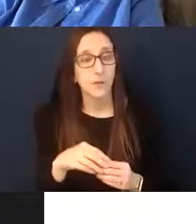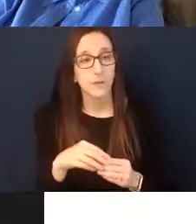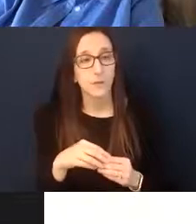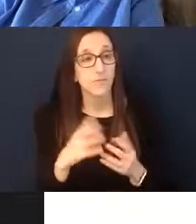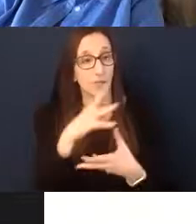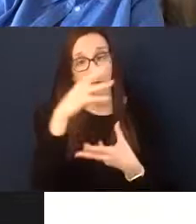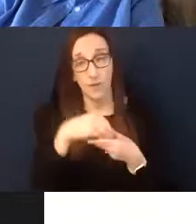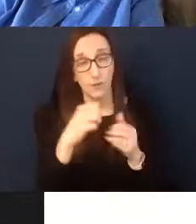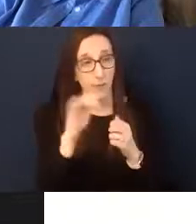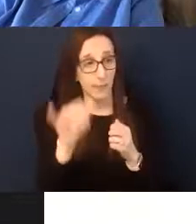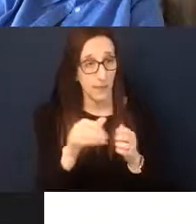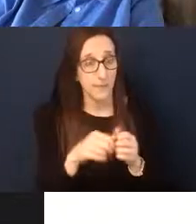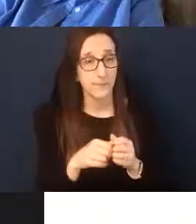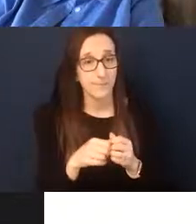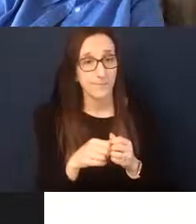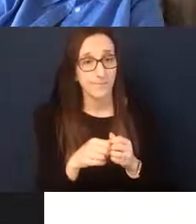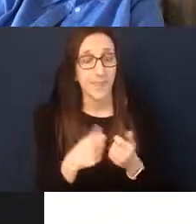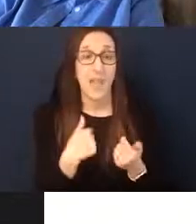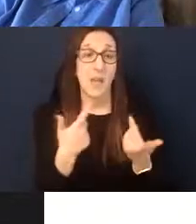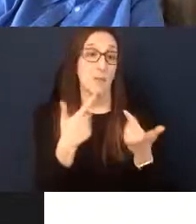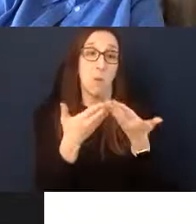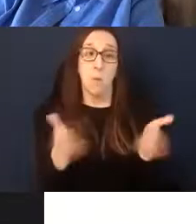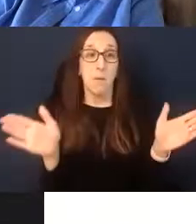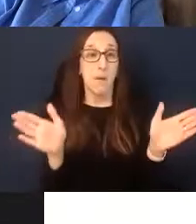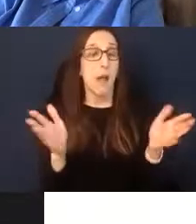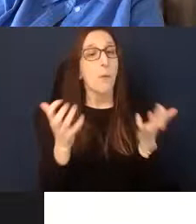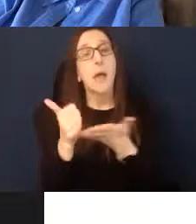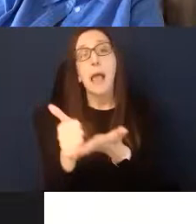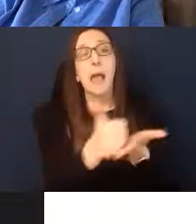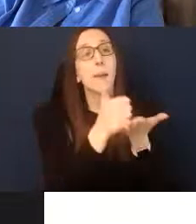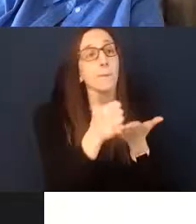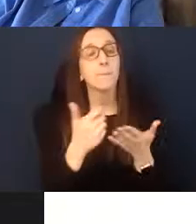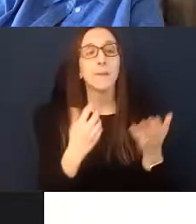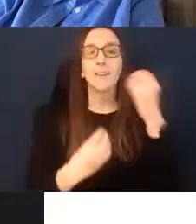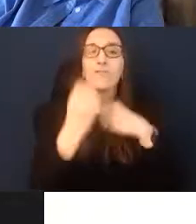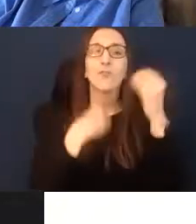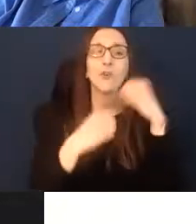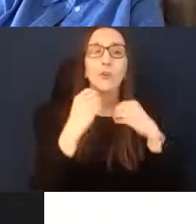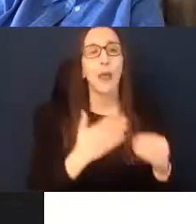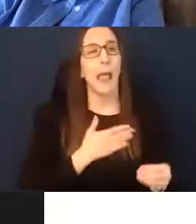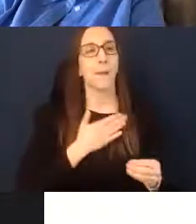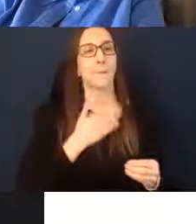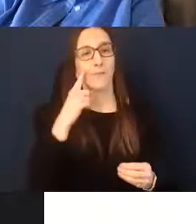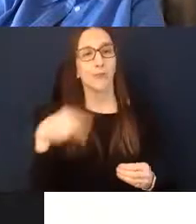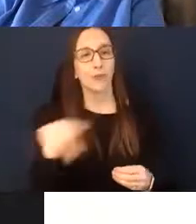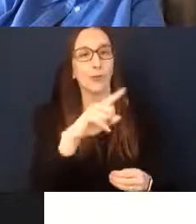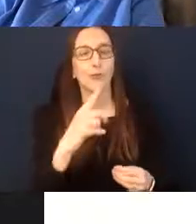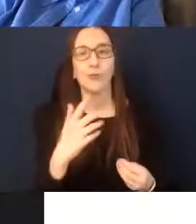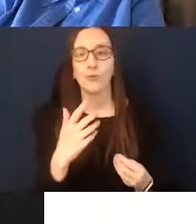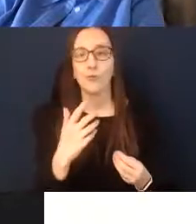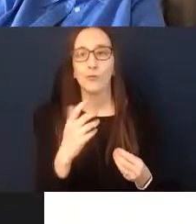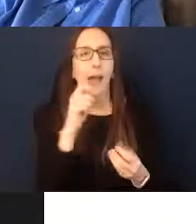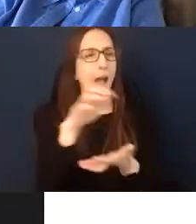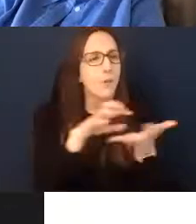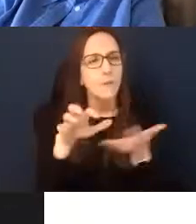that. So I'm really here to help make nutrition a lot less confusing and help you reach your goals that you